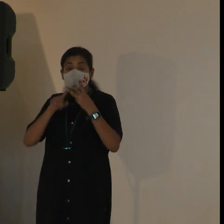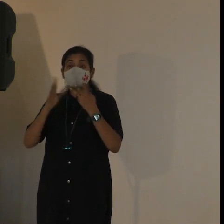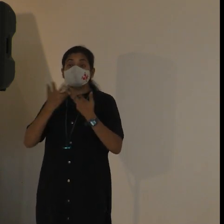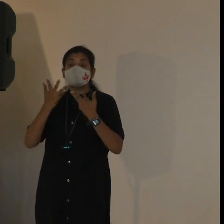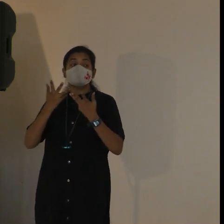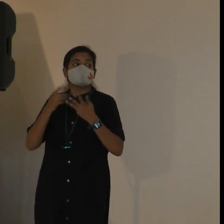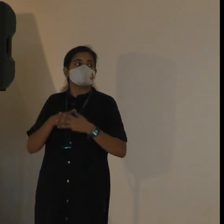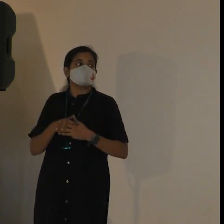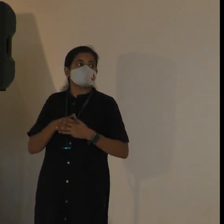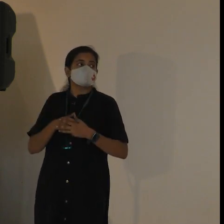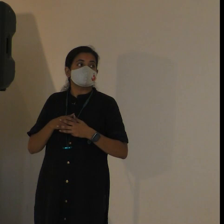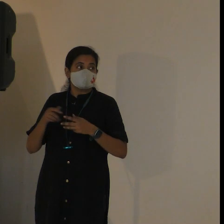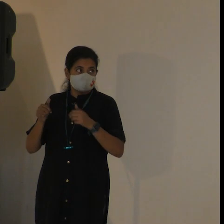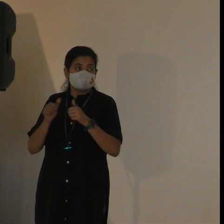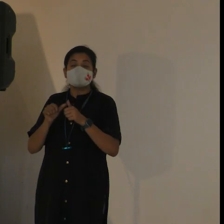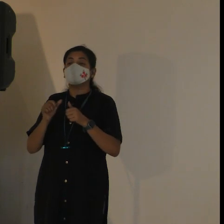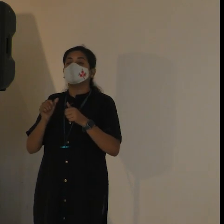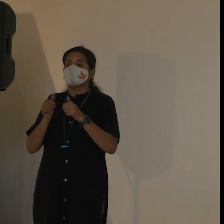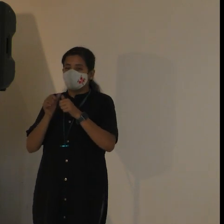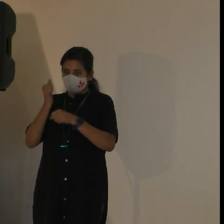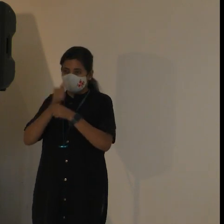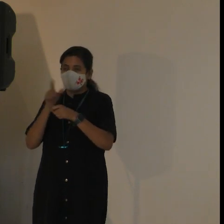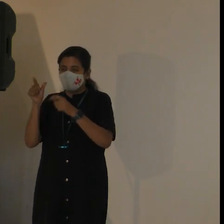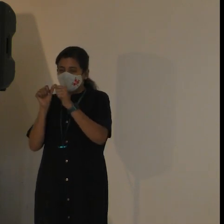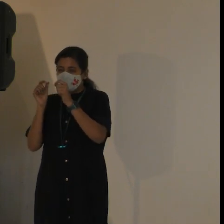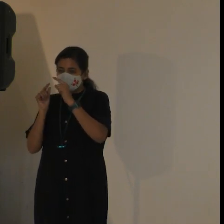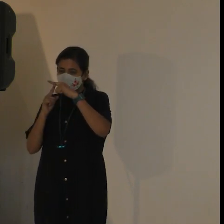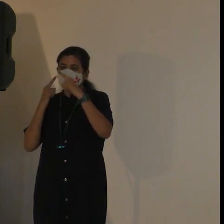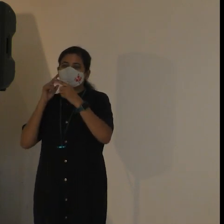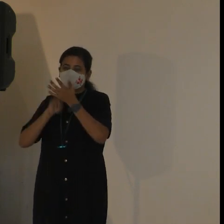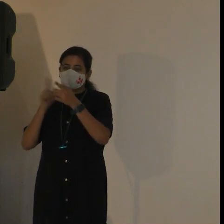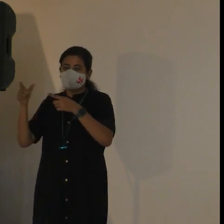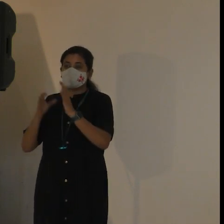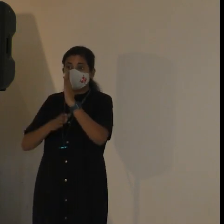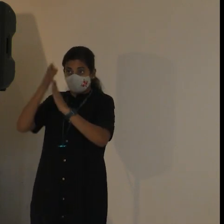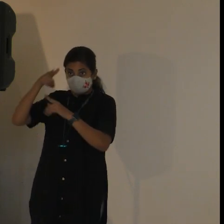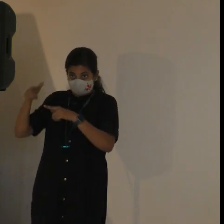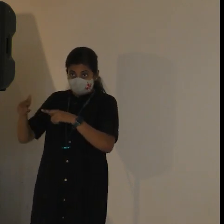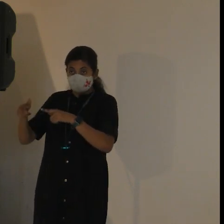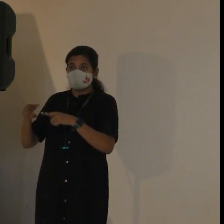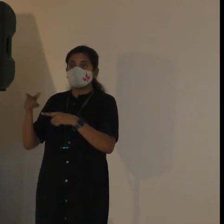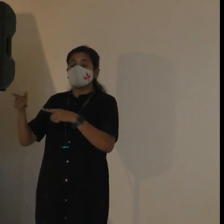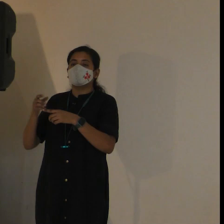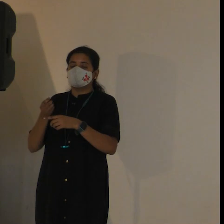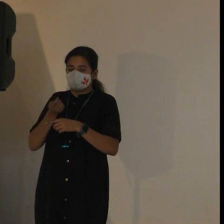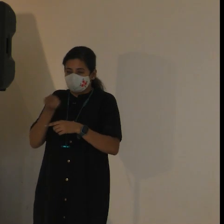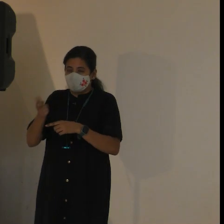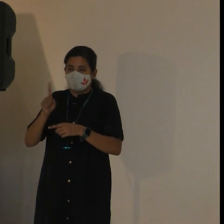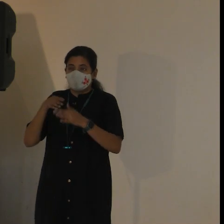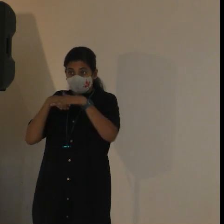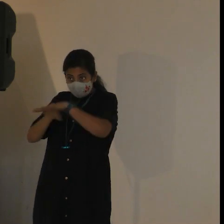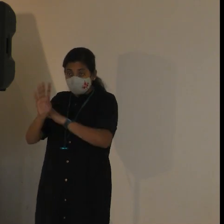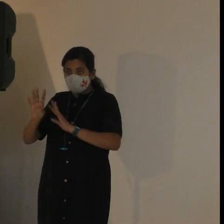the presence of the Augustinian complex, right? The Augustinian complex is free of cost, it doesn't charge entry. It makes